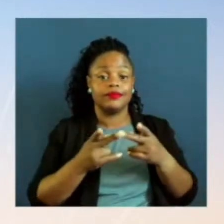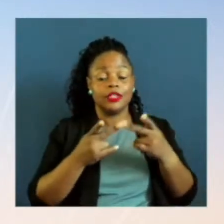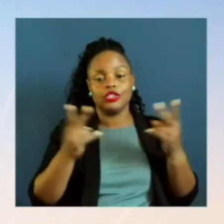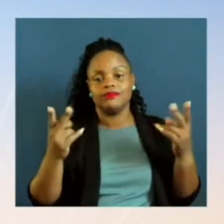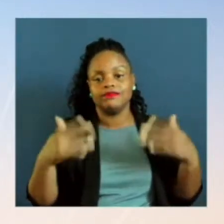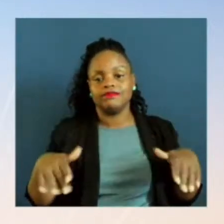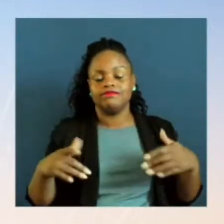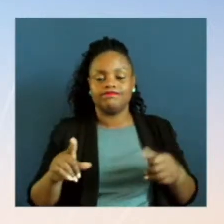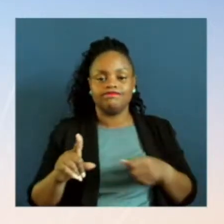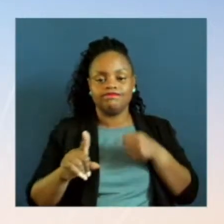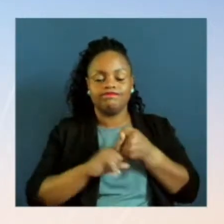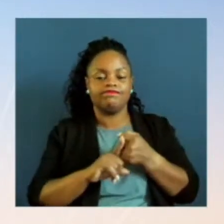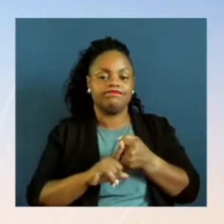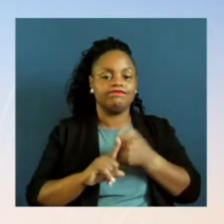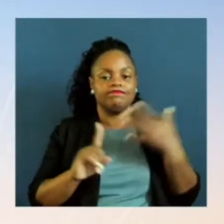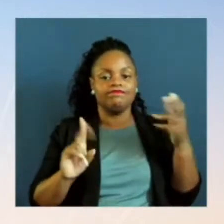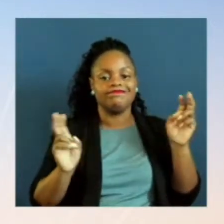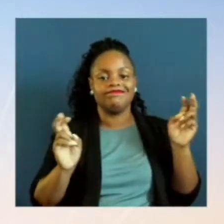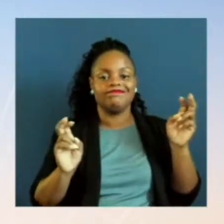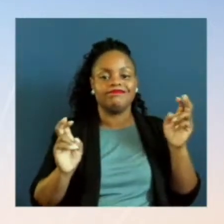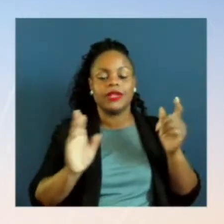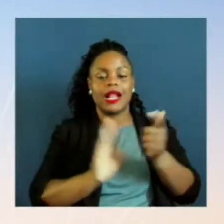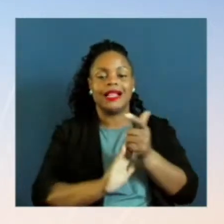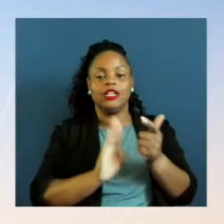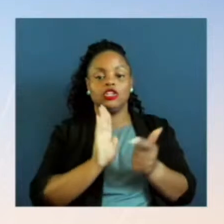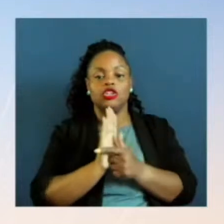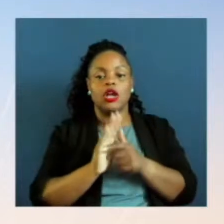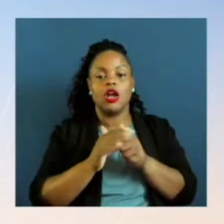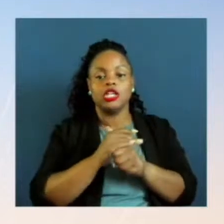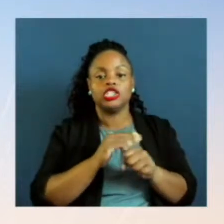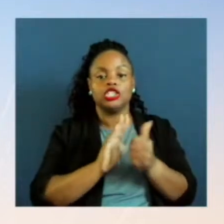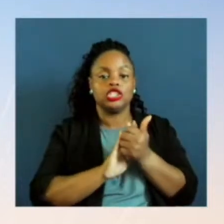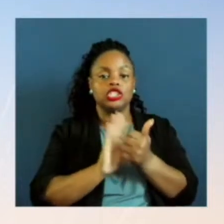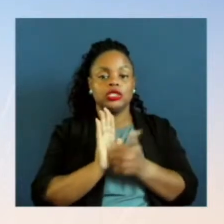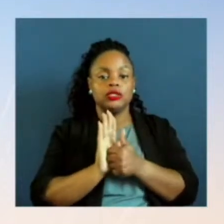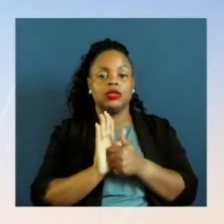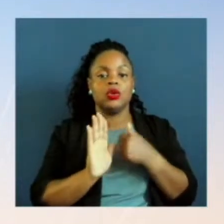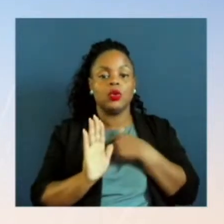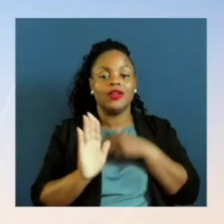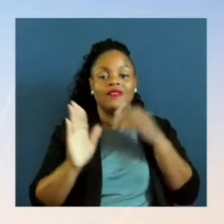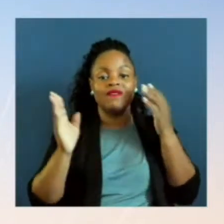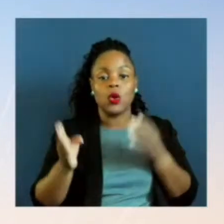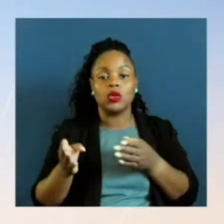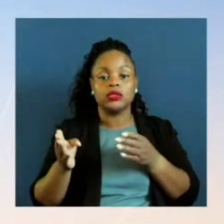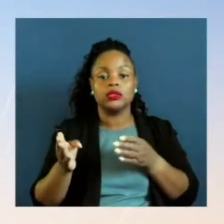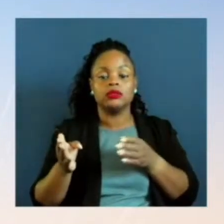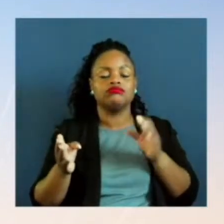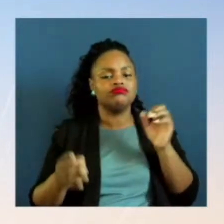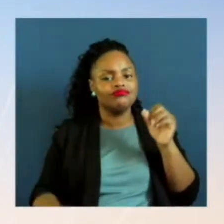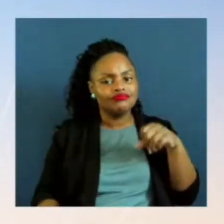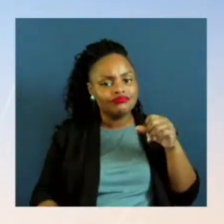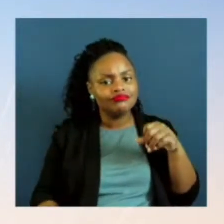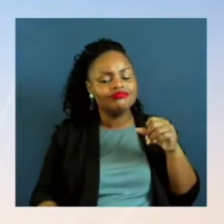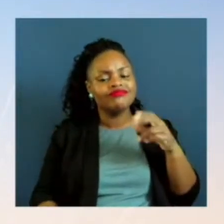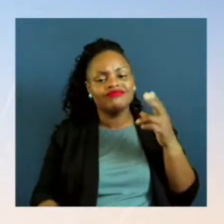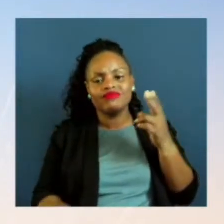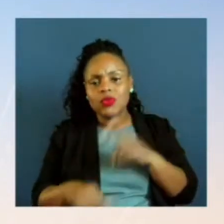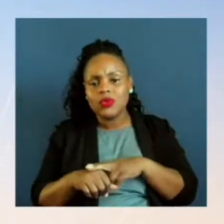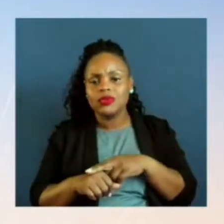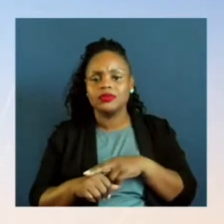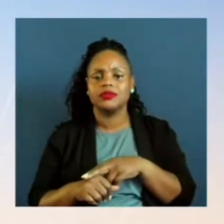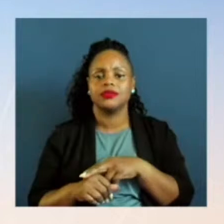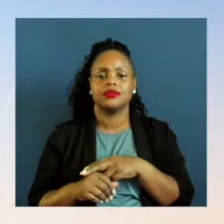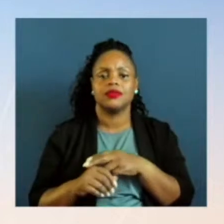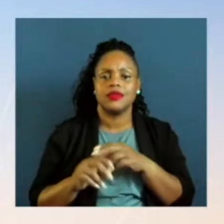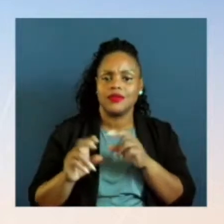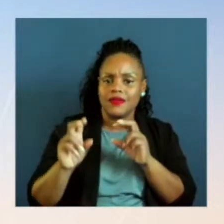going to all be undertaking together, what the president is quite focused on is, yes, of course, steps, the investments that will help cut costs for the